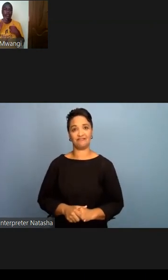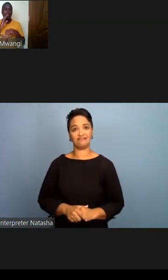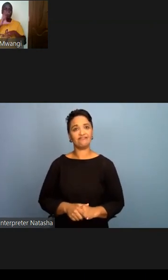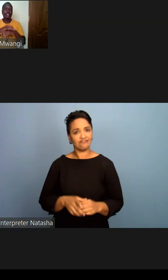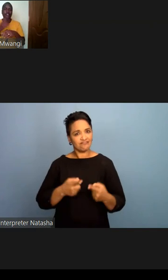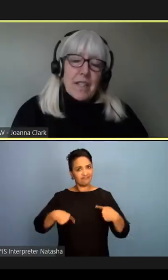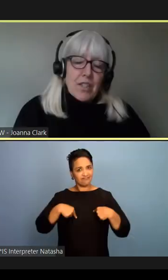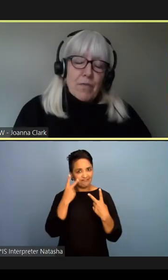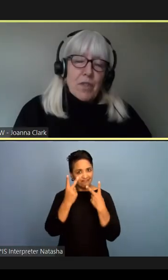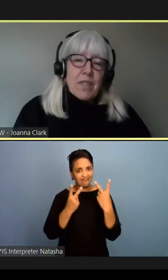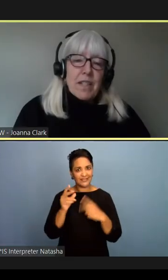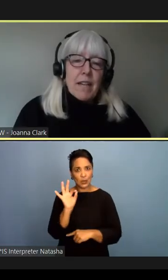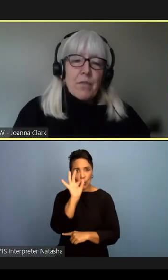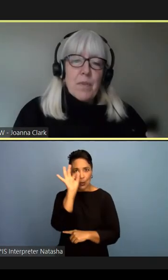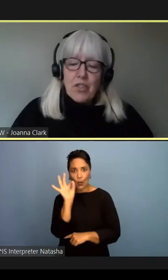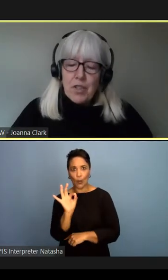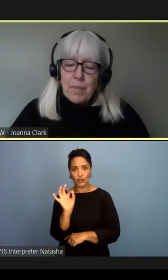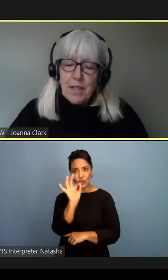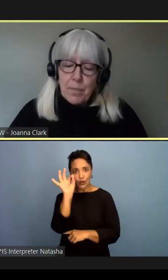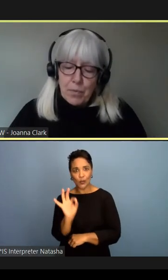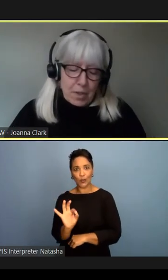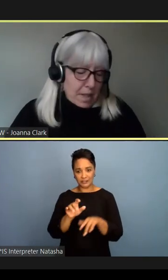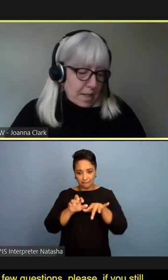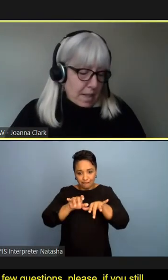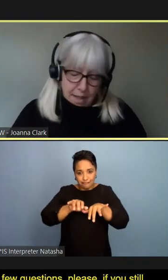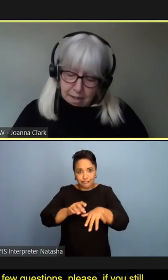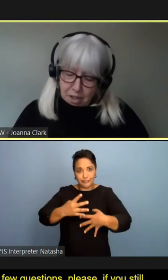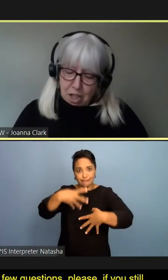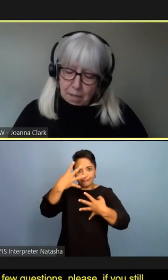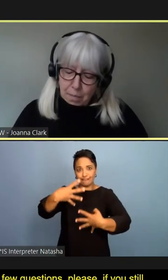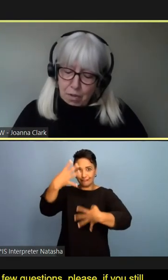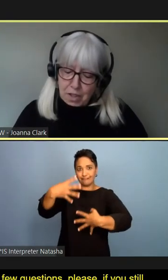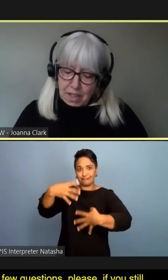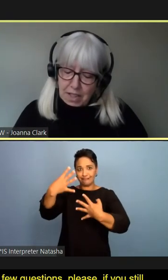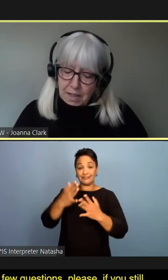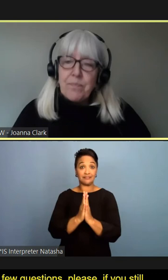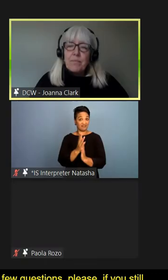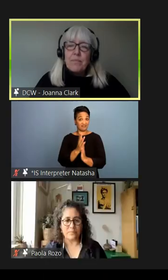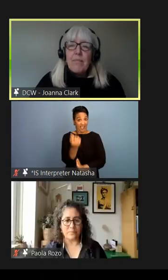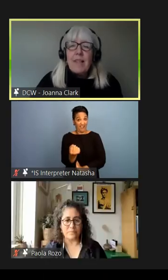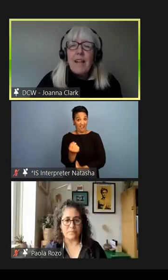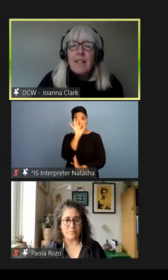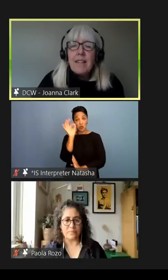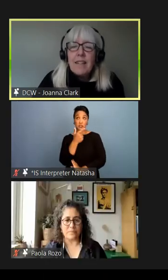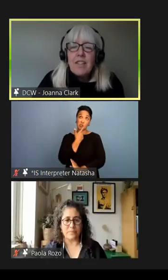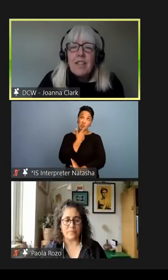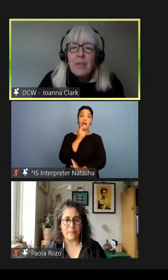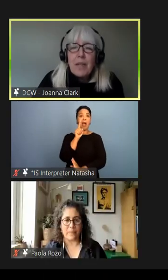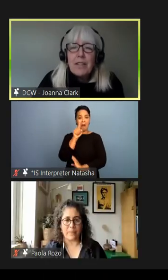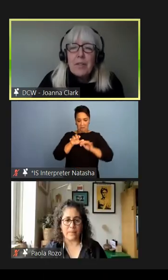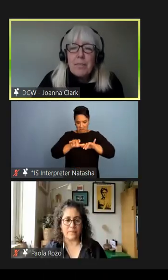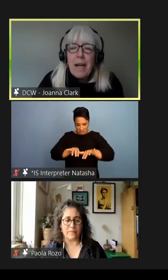few questions. Please, if you still have questions, please put them in the chat box. And I'd like to